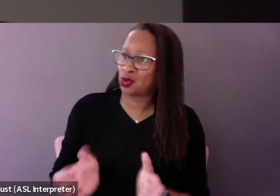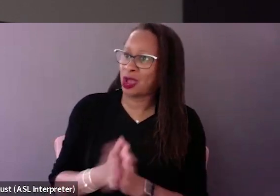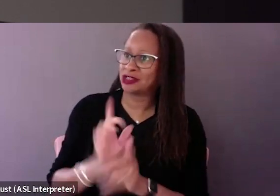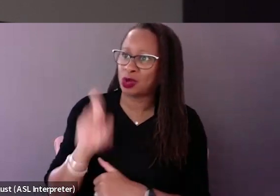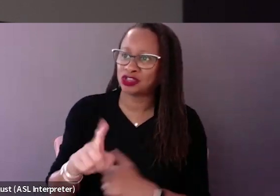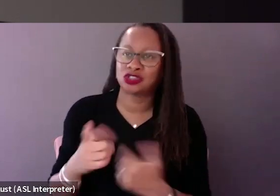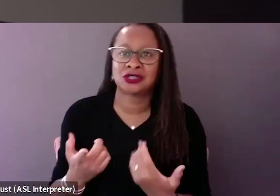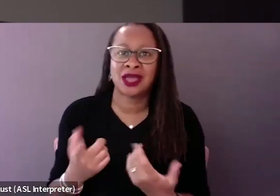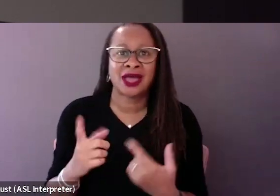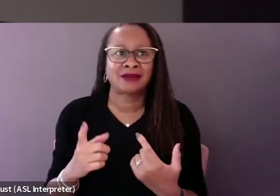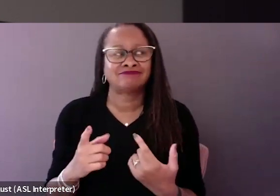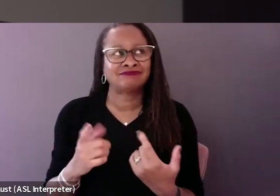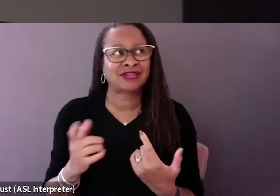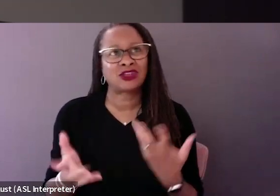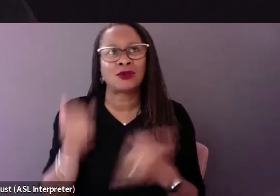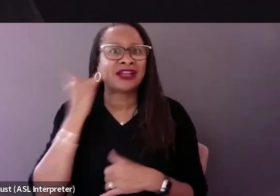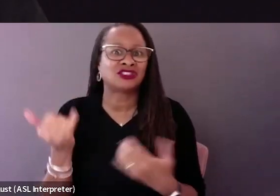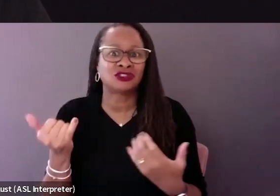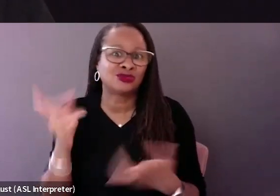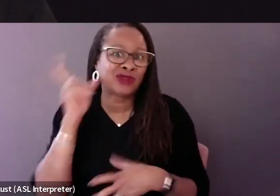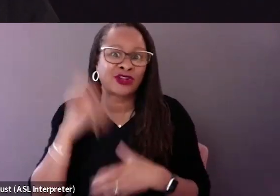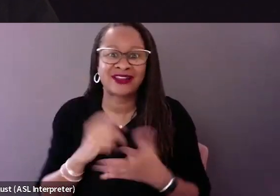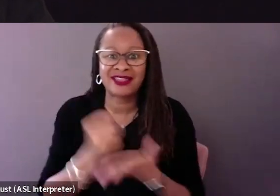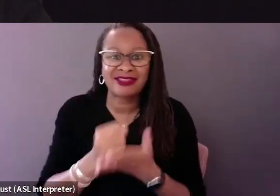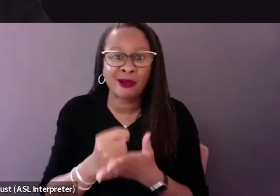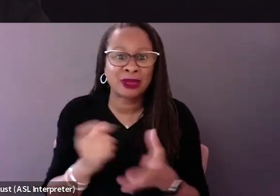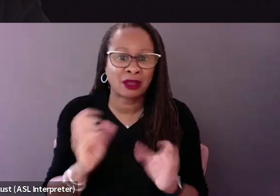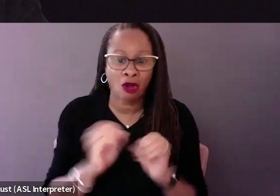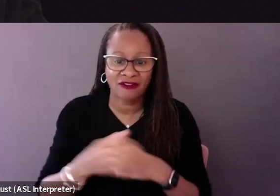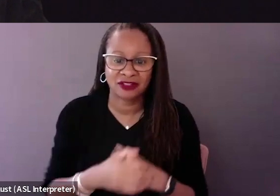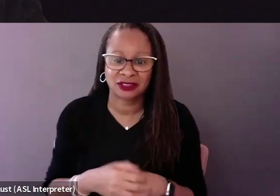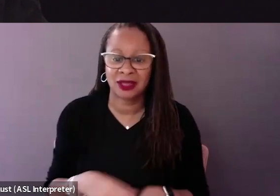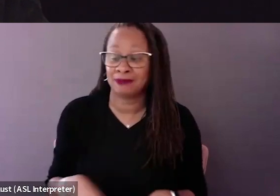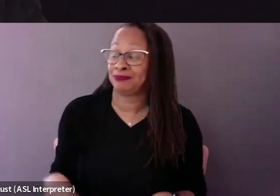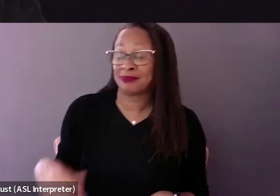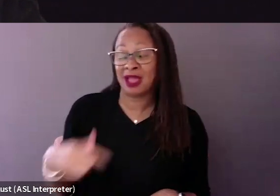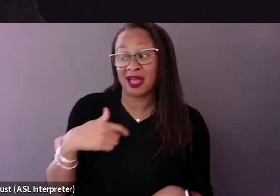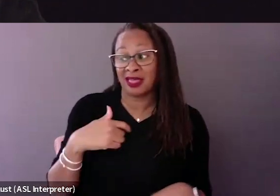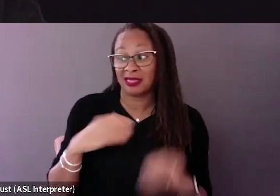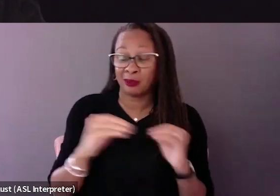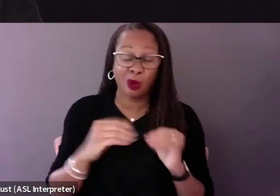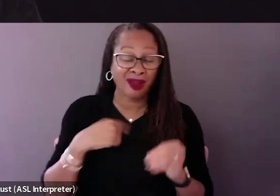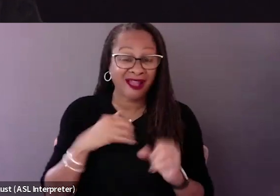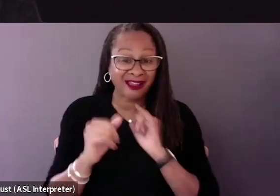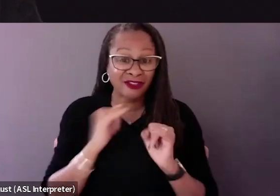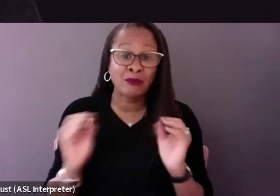a therapist's office, for instance. Yeah. The more I interview, the more I just feel like it's my job